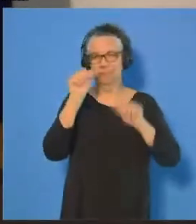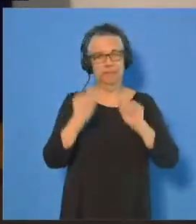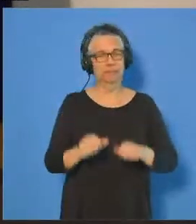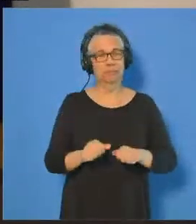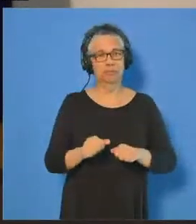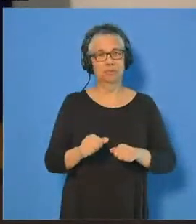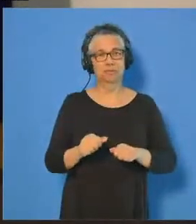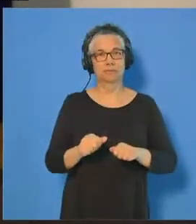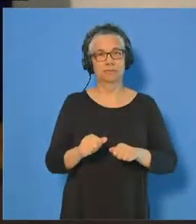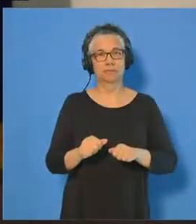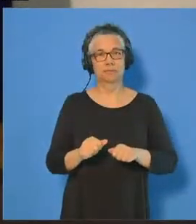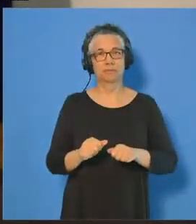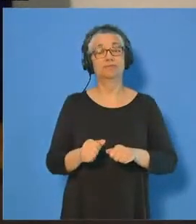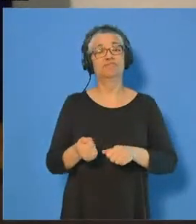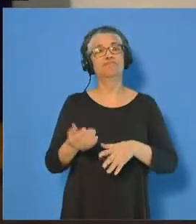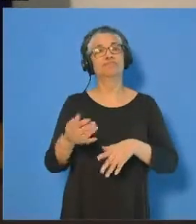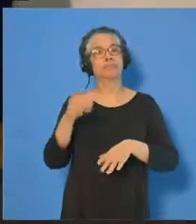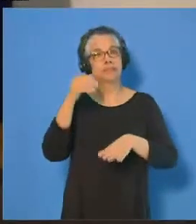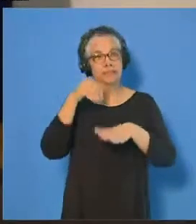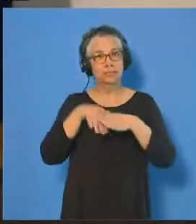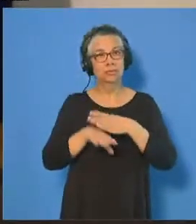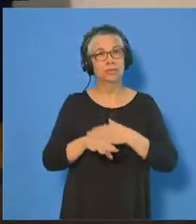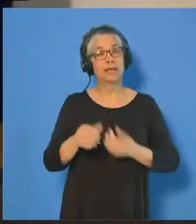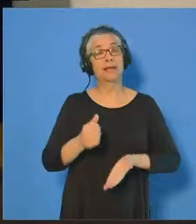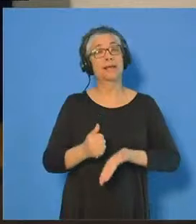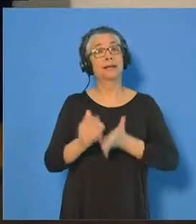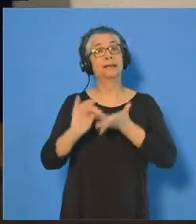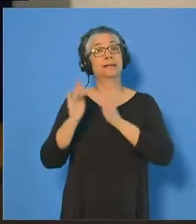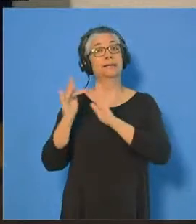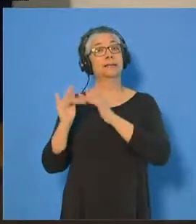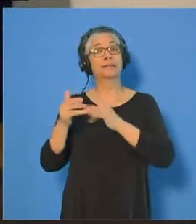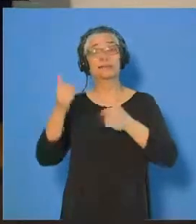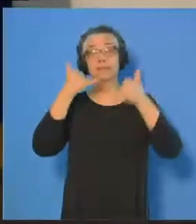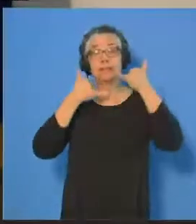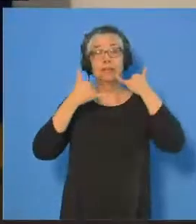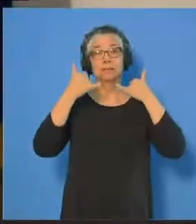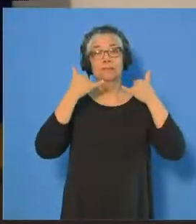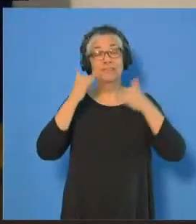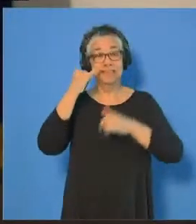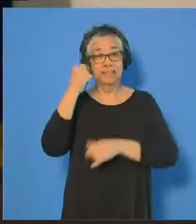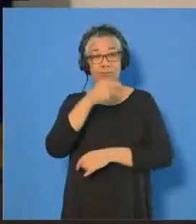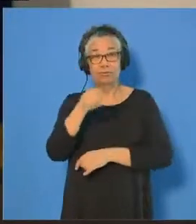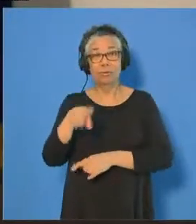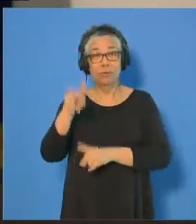through on the helplines. If you have